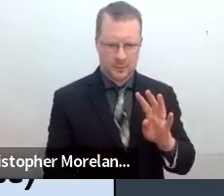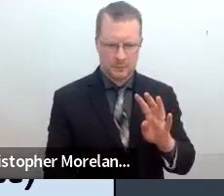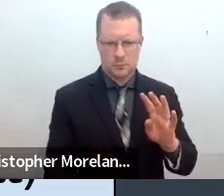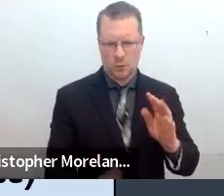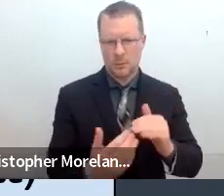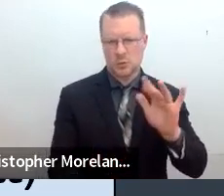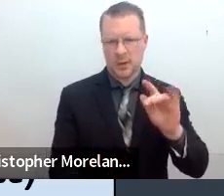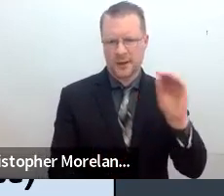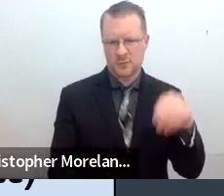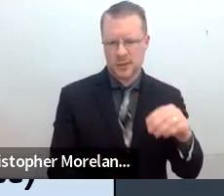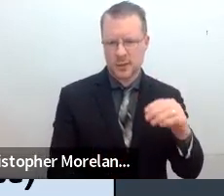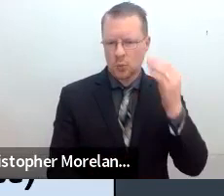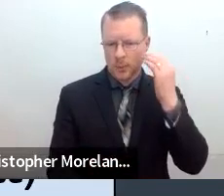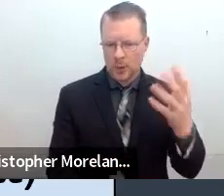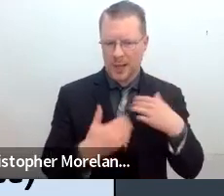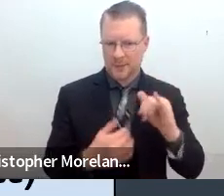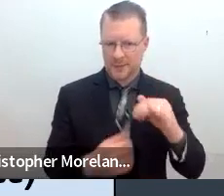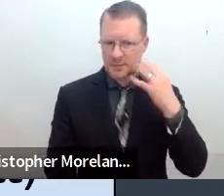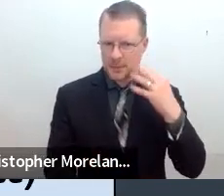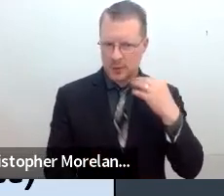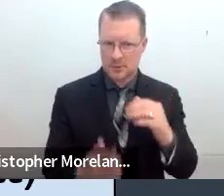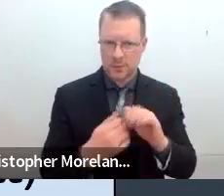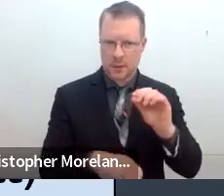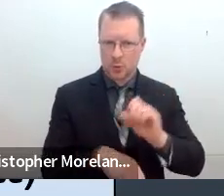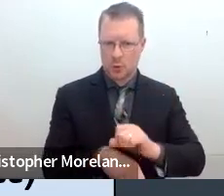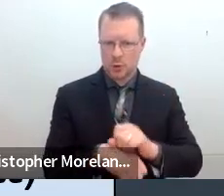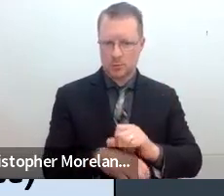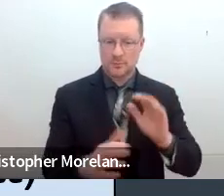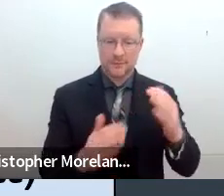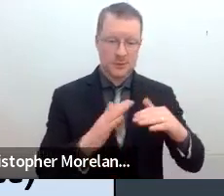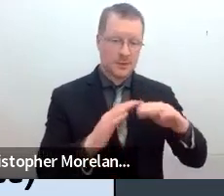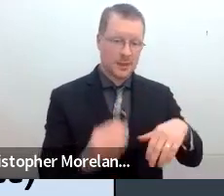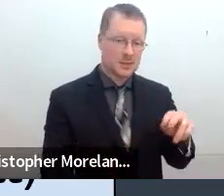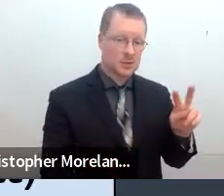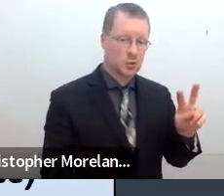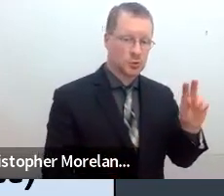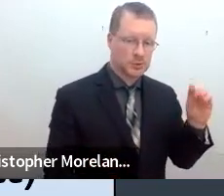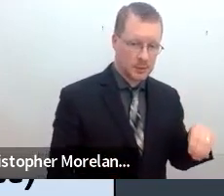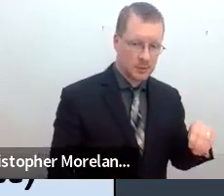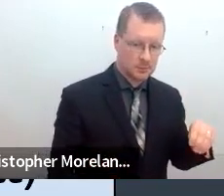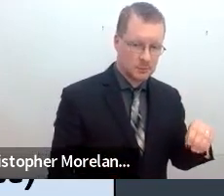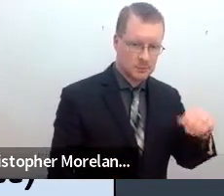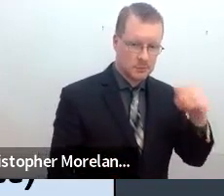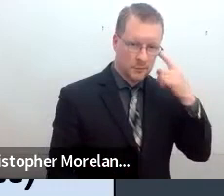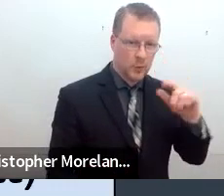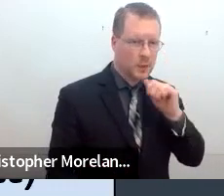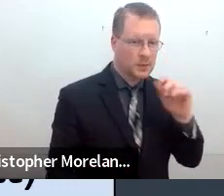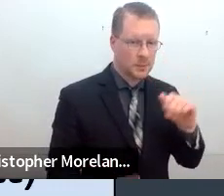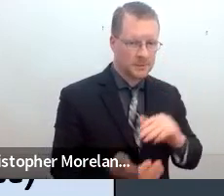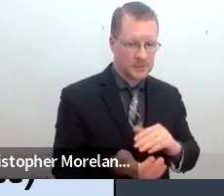disabilities were approximately a quarter of that population reported having experienced